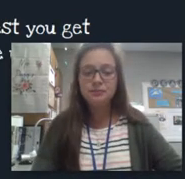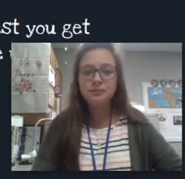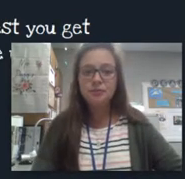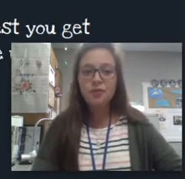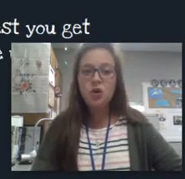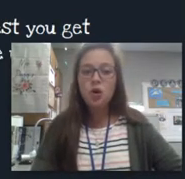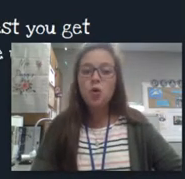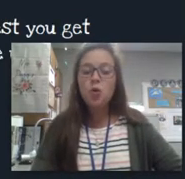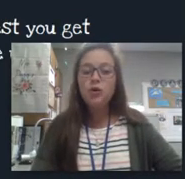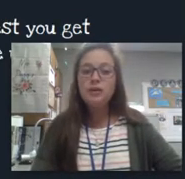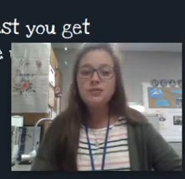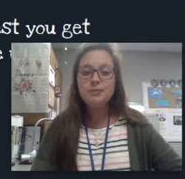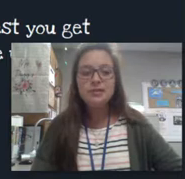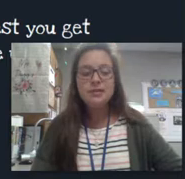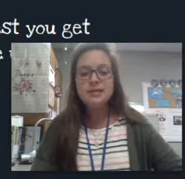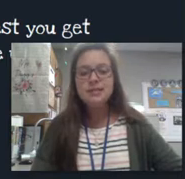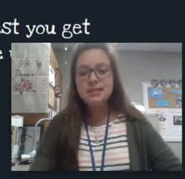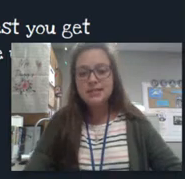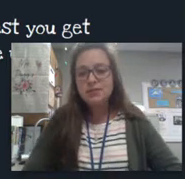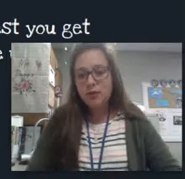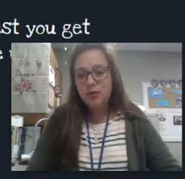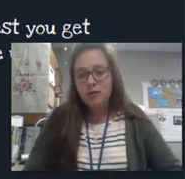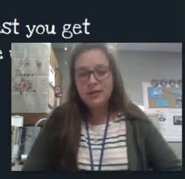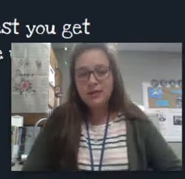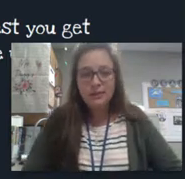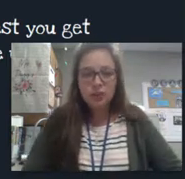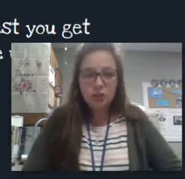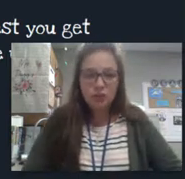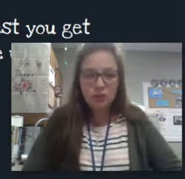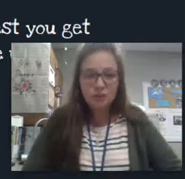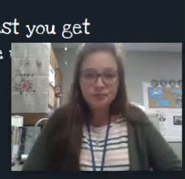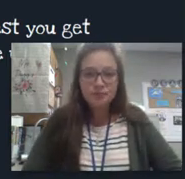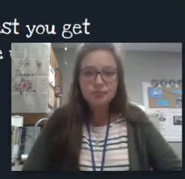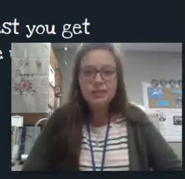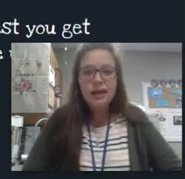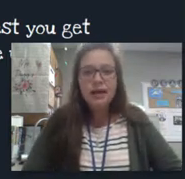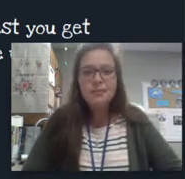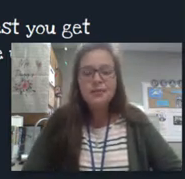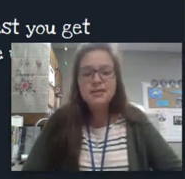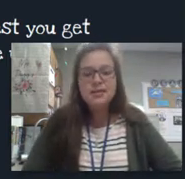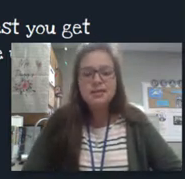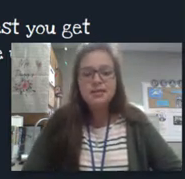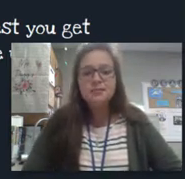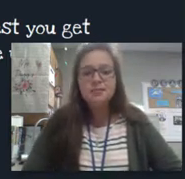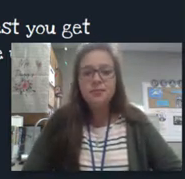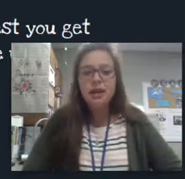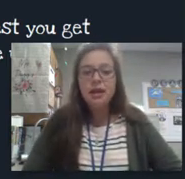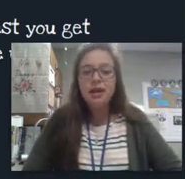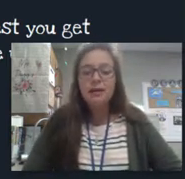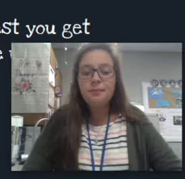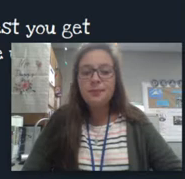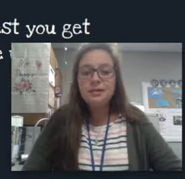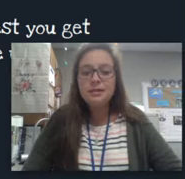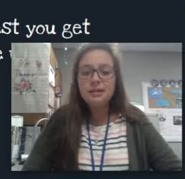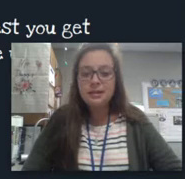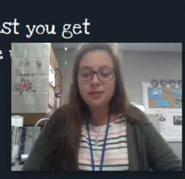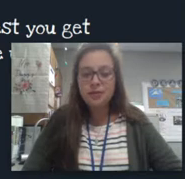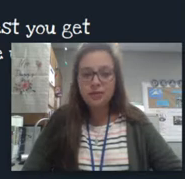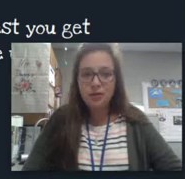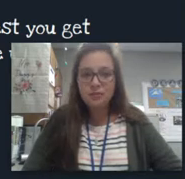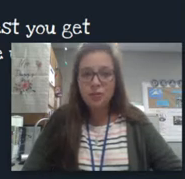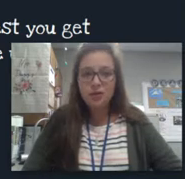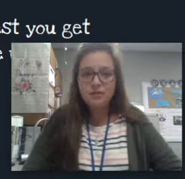question. Order of simple sentences, this is where we definitely struggle. This is basically